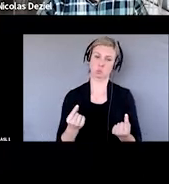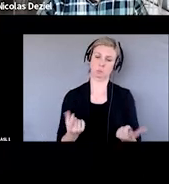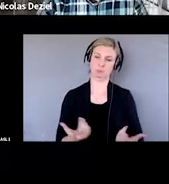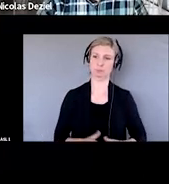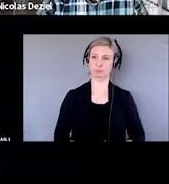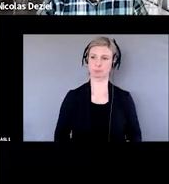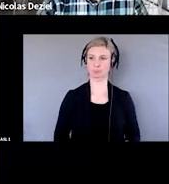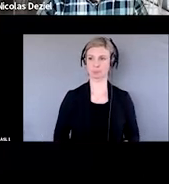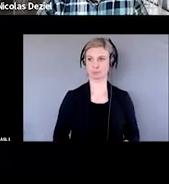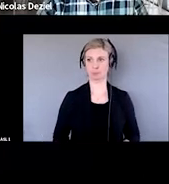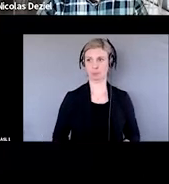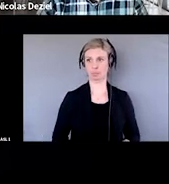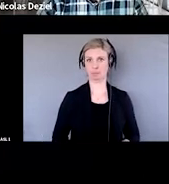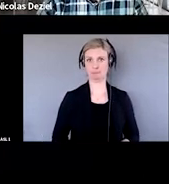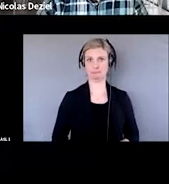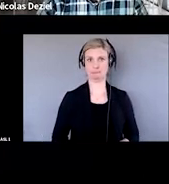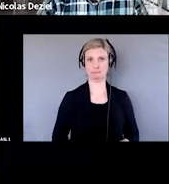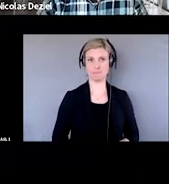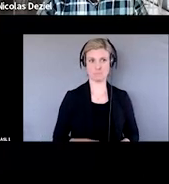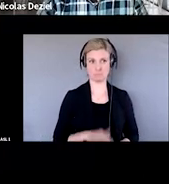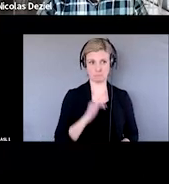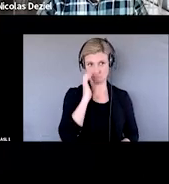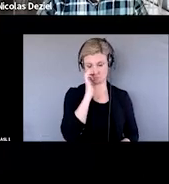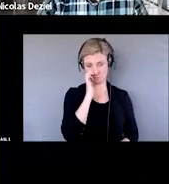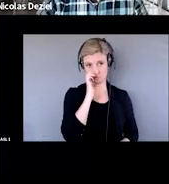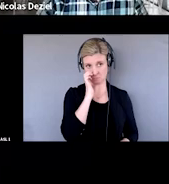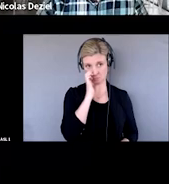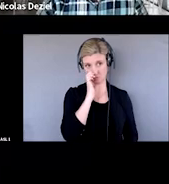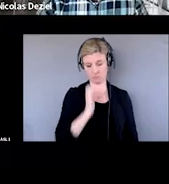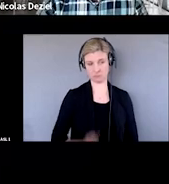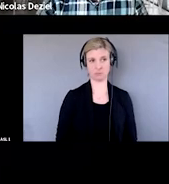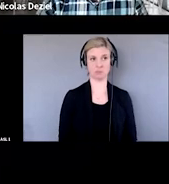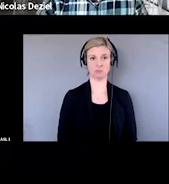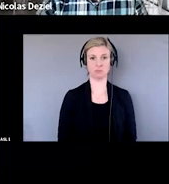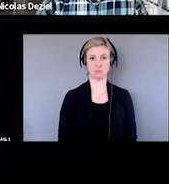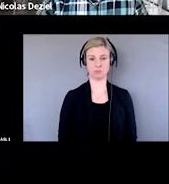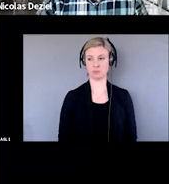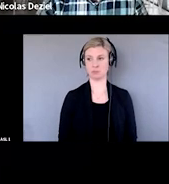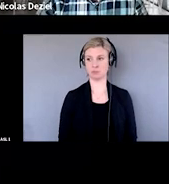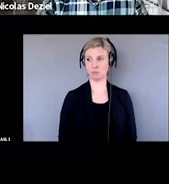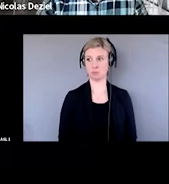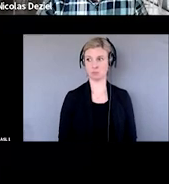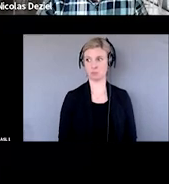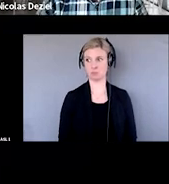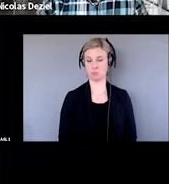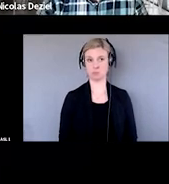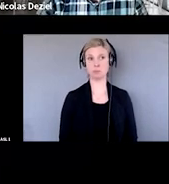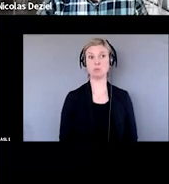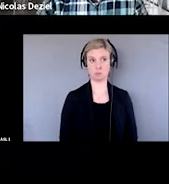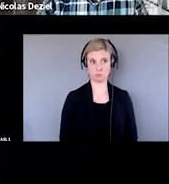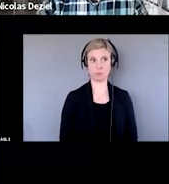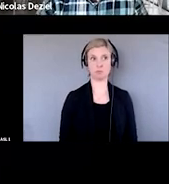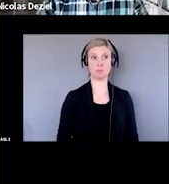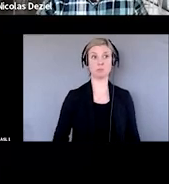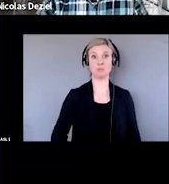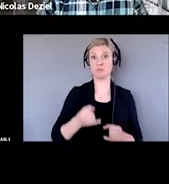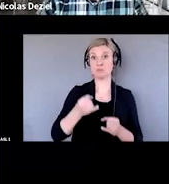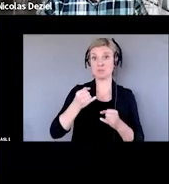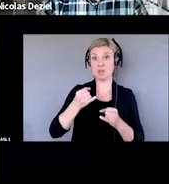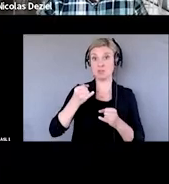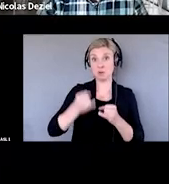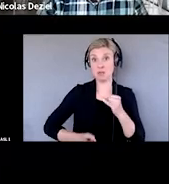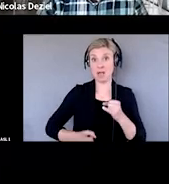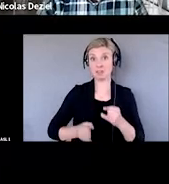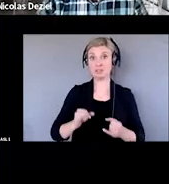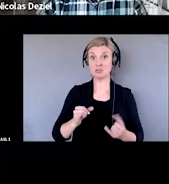your IP. So we have resources on that as well. And finally, the service for the IP advisor. So I'm an